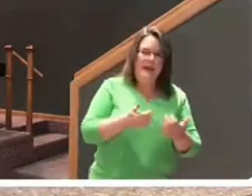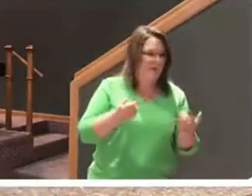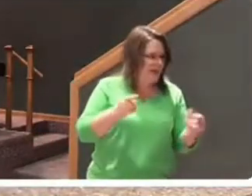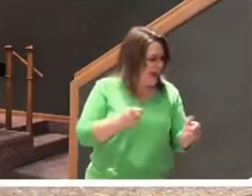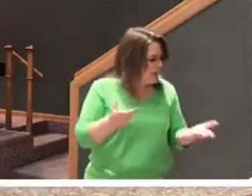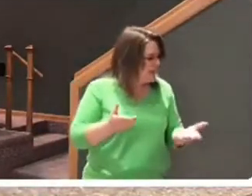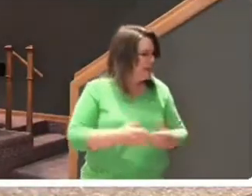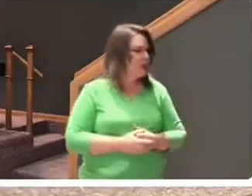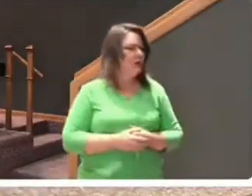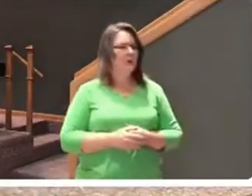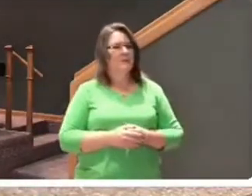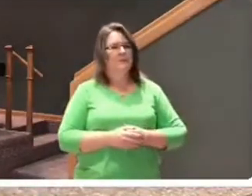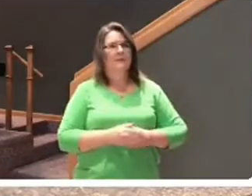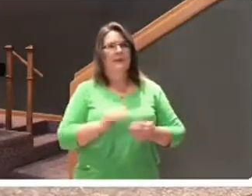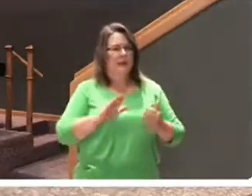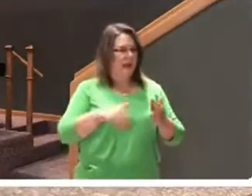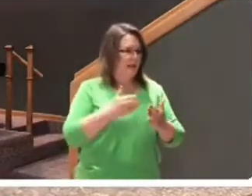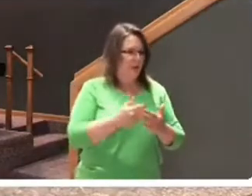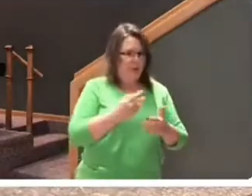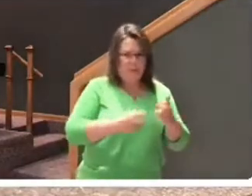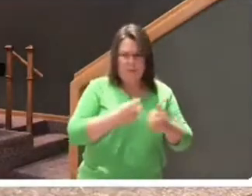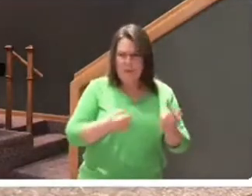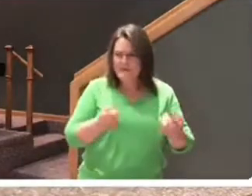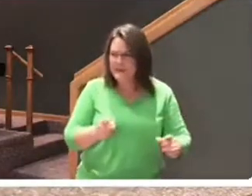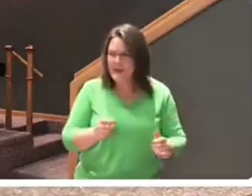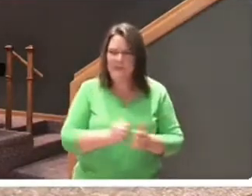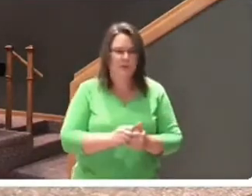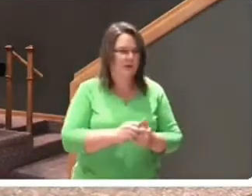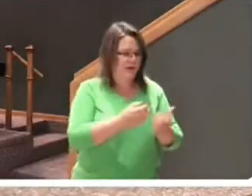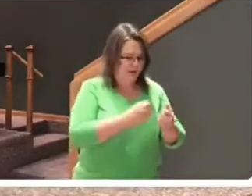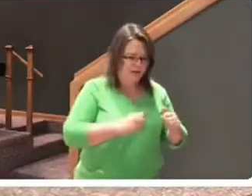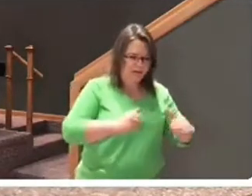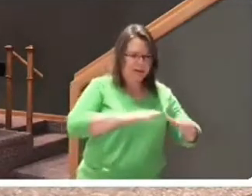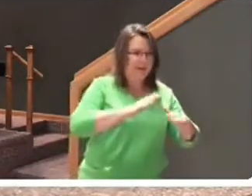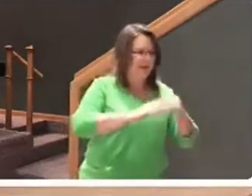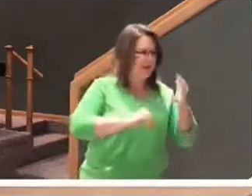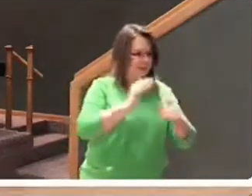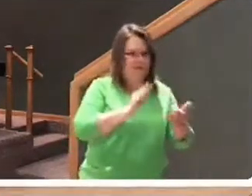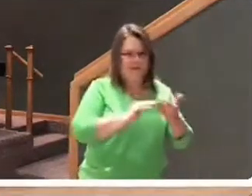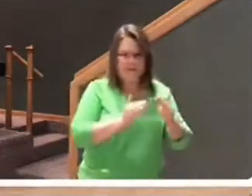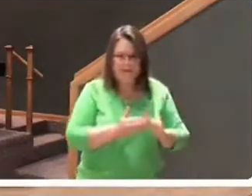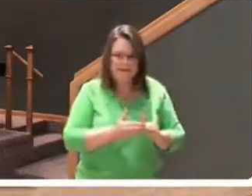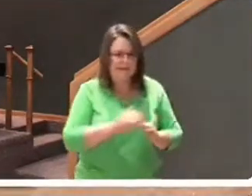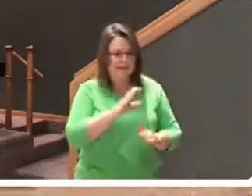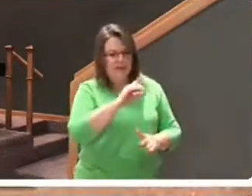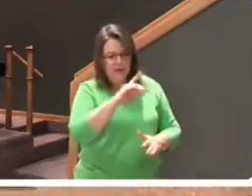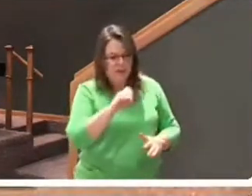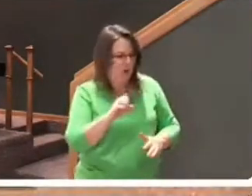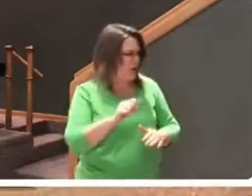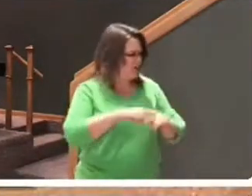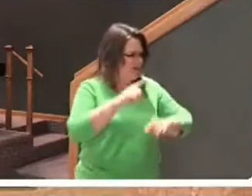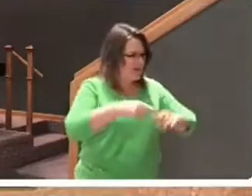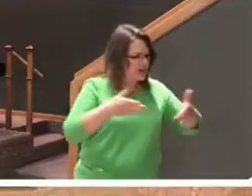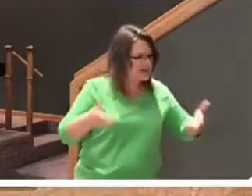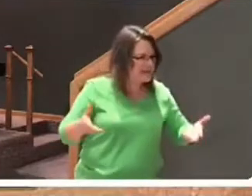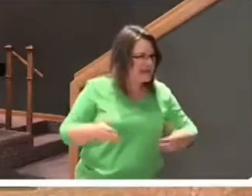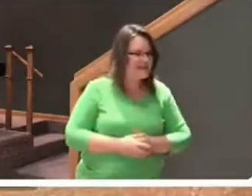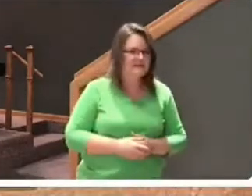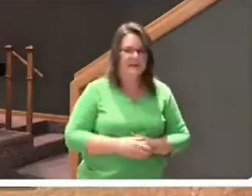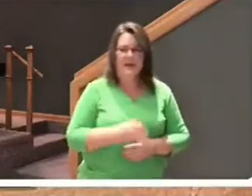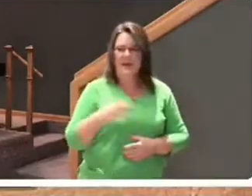and just all the problems that happened with the land, the building, the city, the codes, all this stuff, and